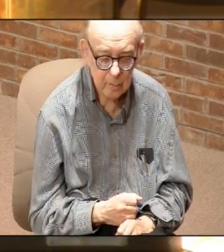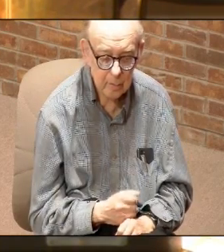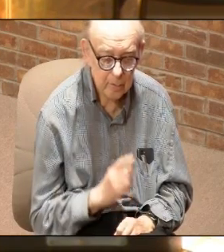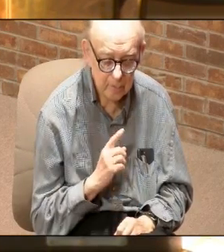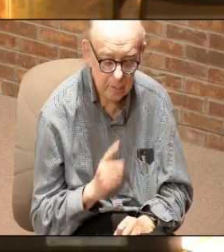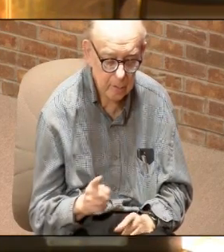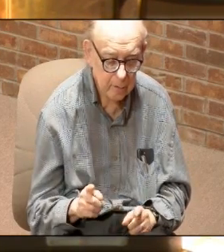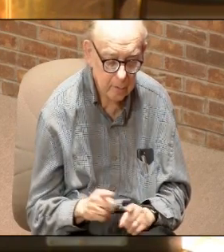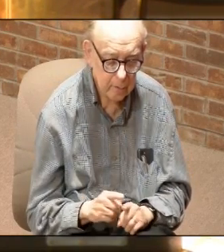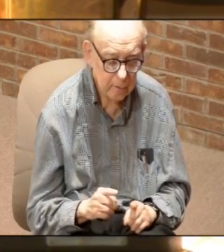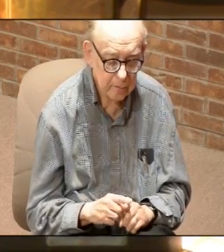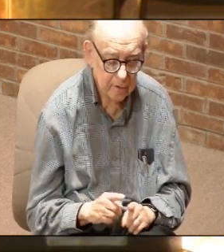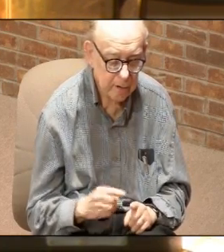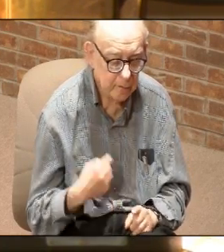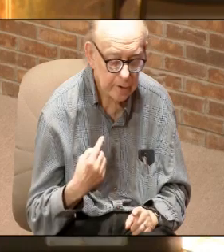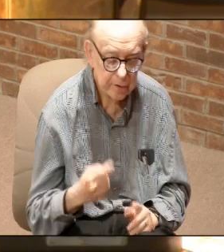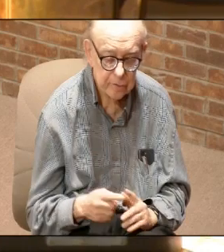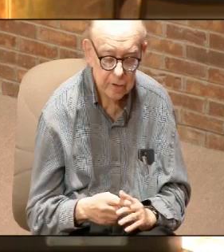It's just like we just started.